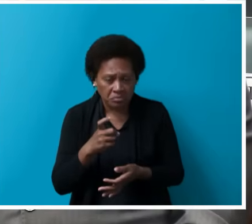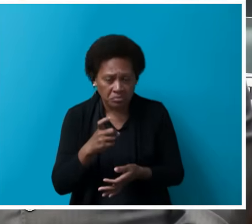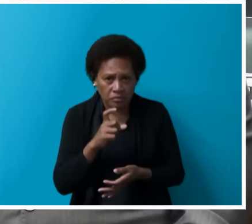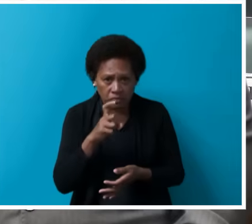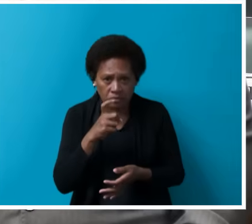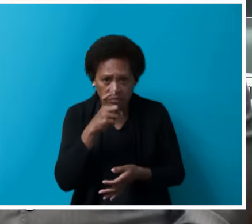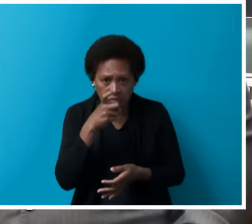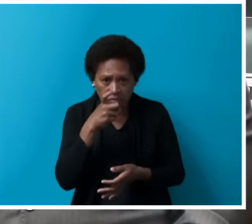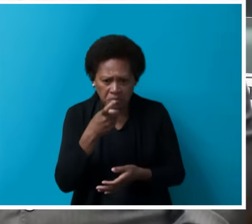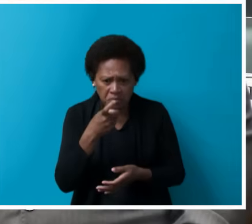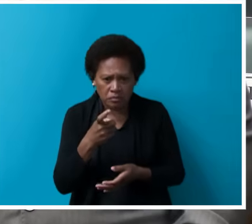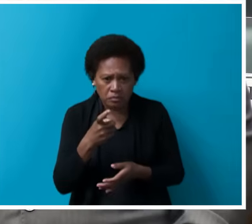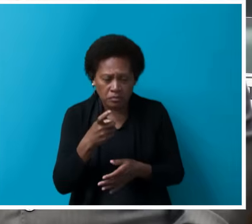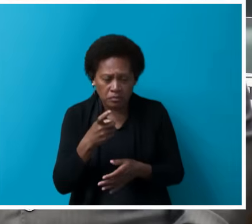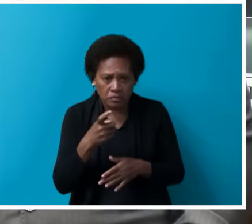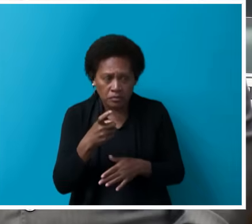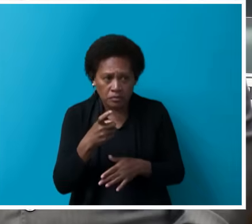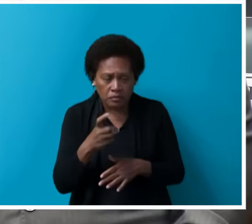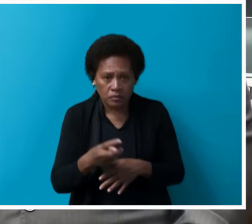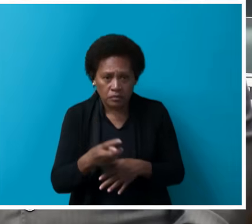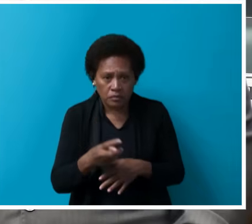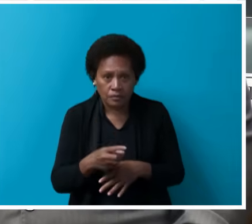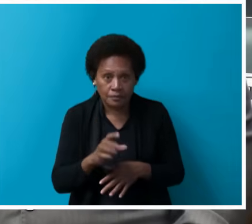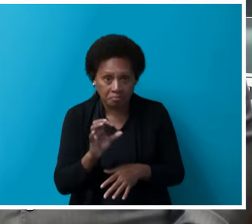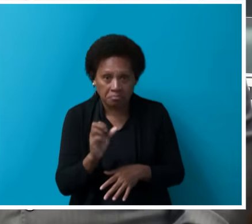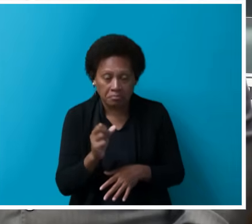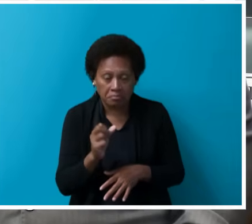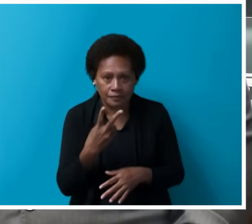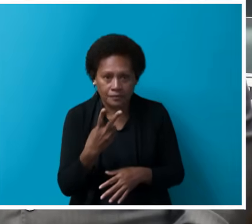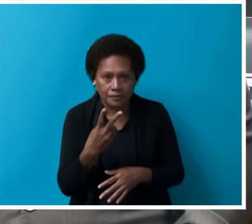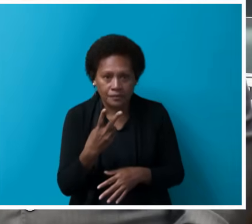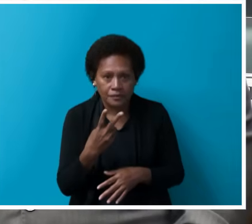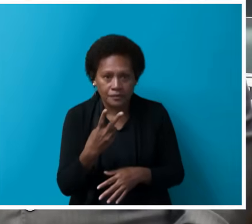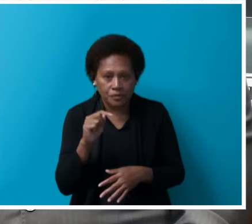3 billion. It has to be 2 billion. So it's 2.2 billion, Mr. Speaker.